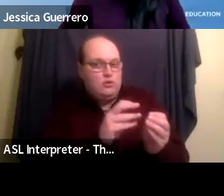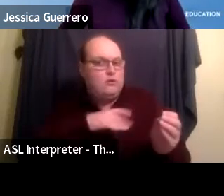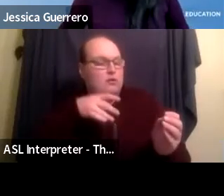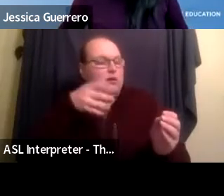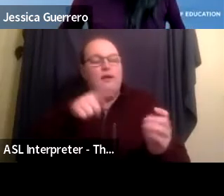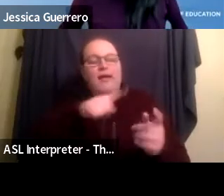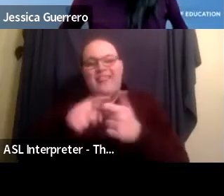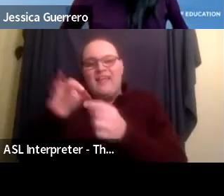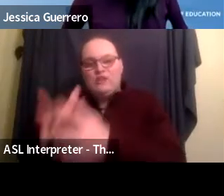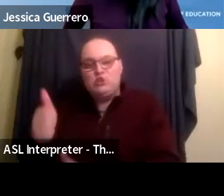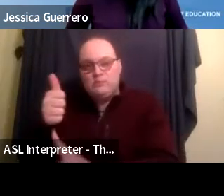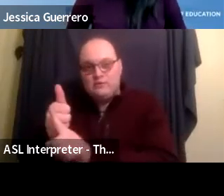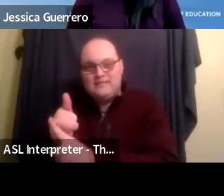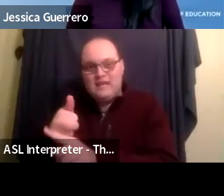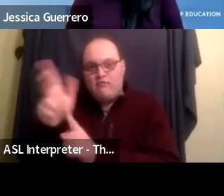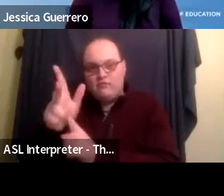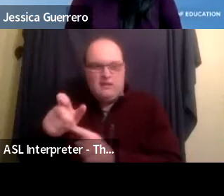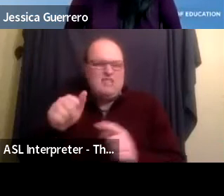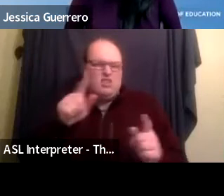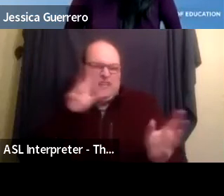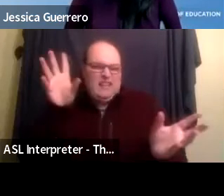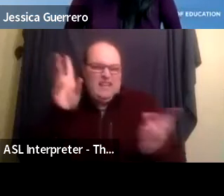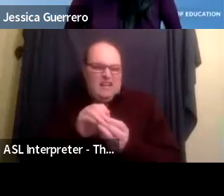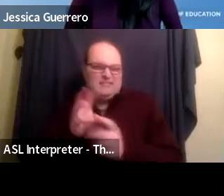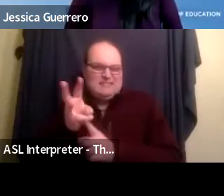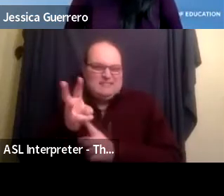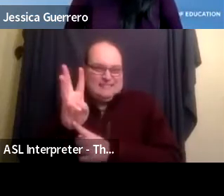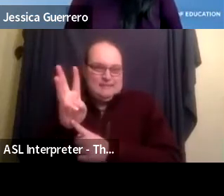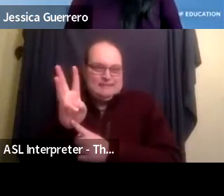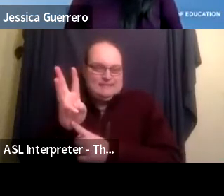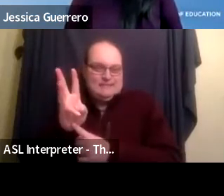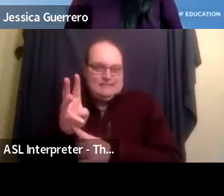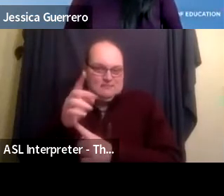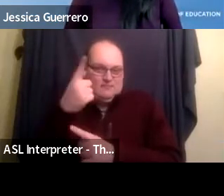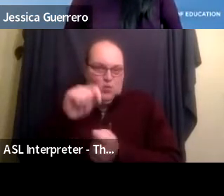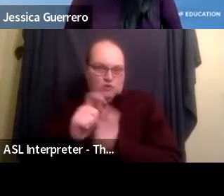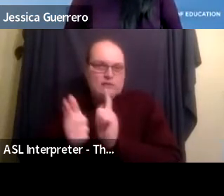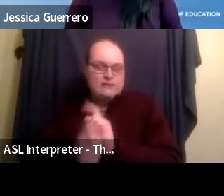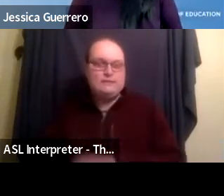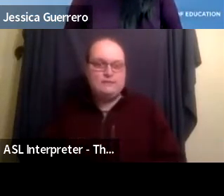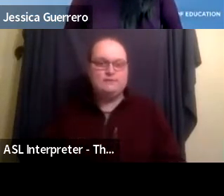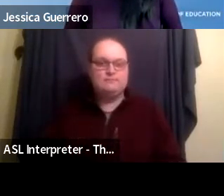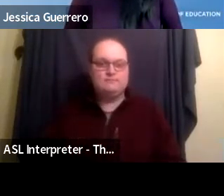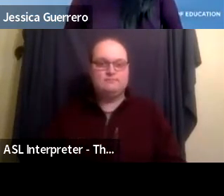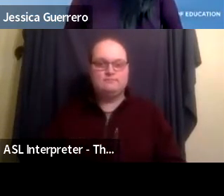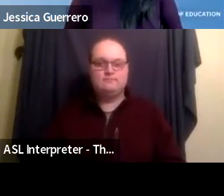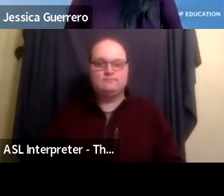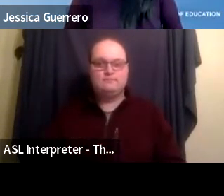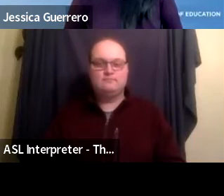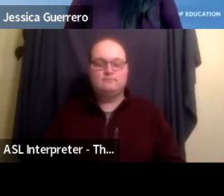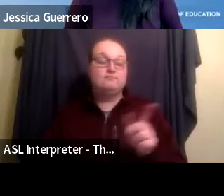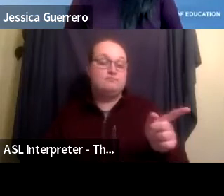get 3 minutes. So 6 minutes will be allotted for translation. And after